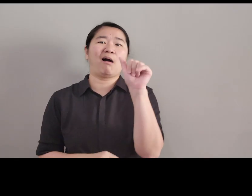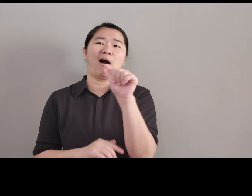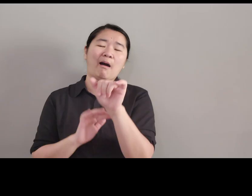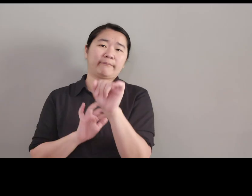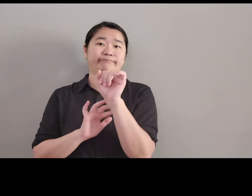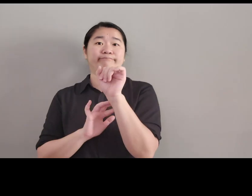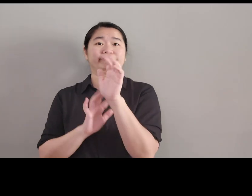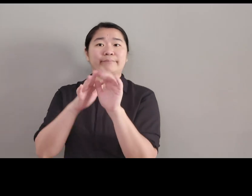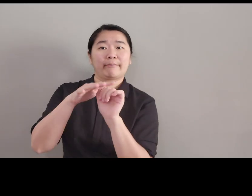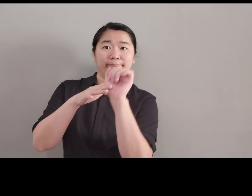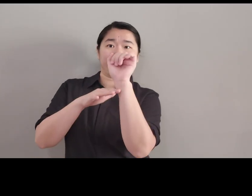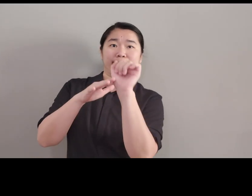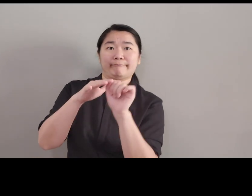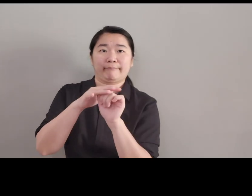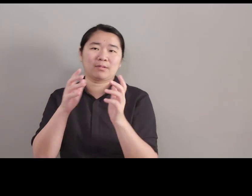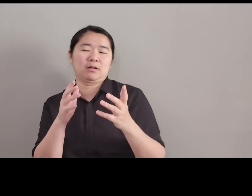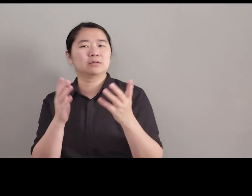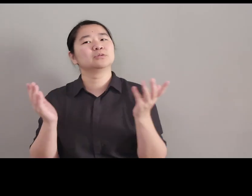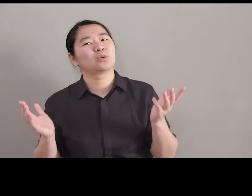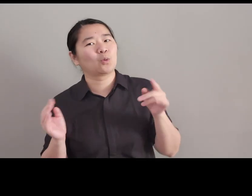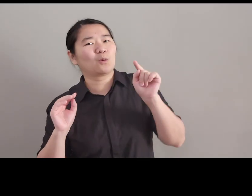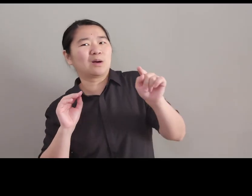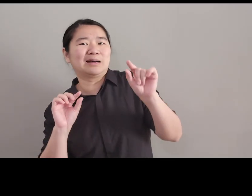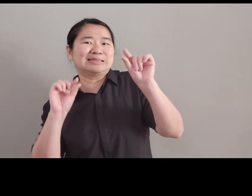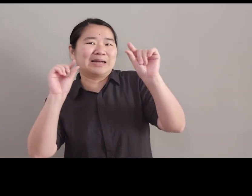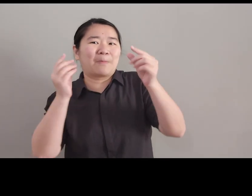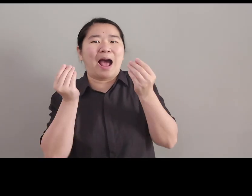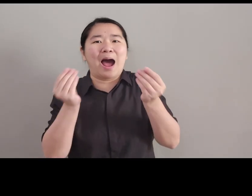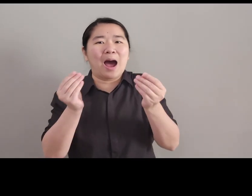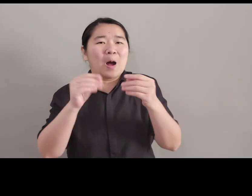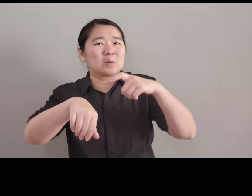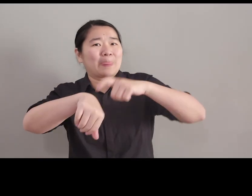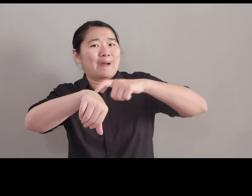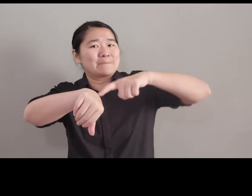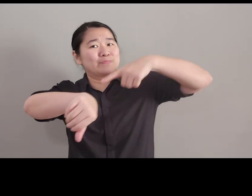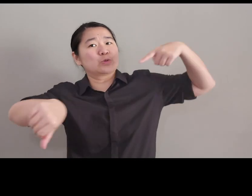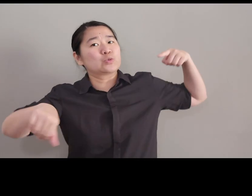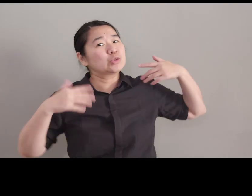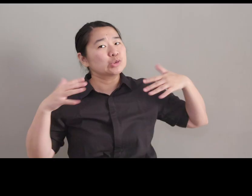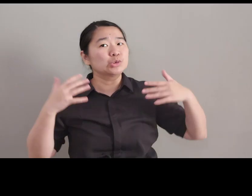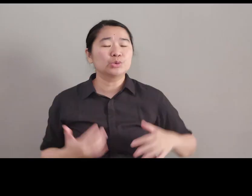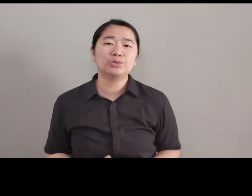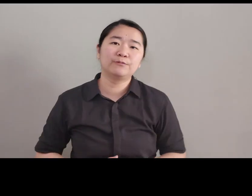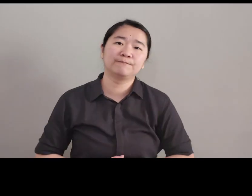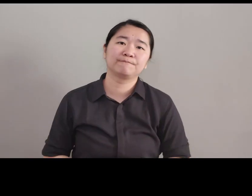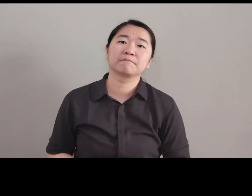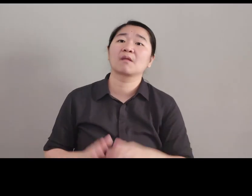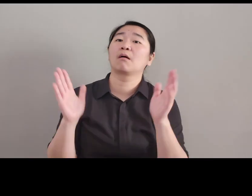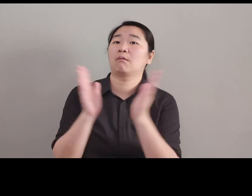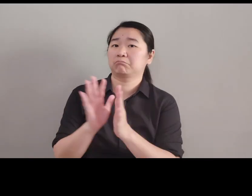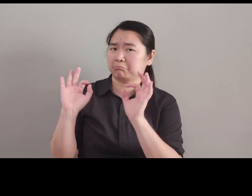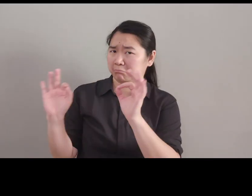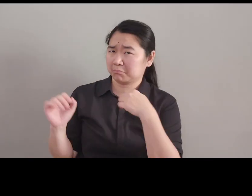thing anymore. Yeah, and just the time spent on, oh, I think I made a mistake. I need to go look